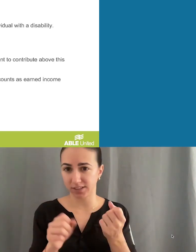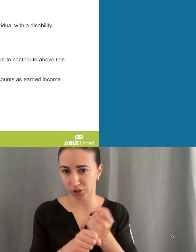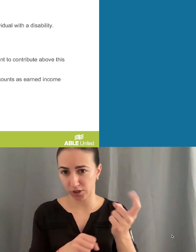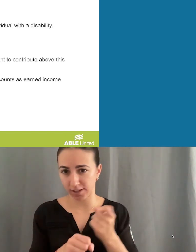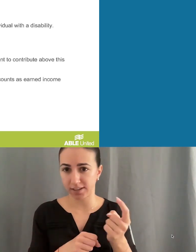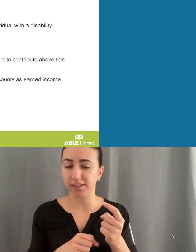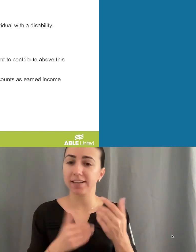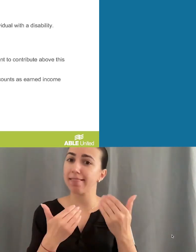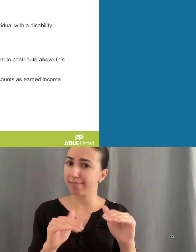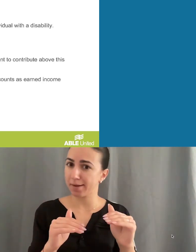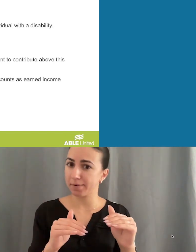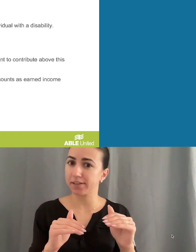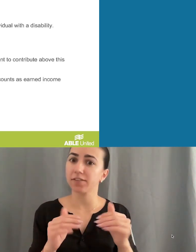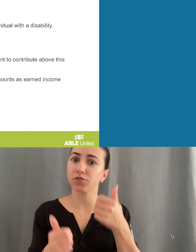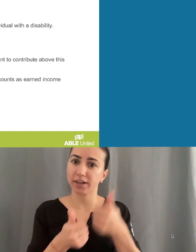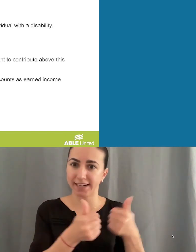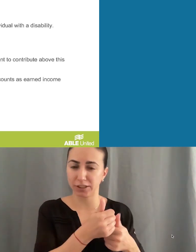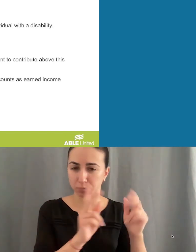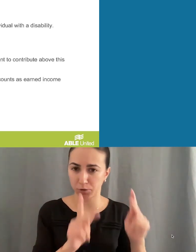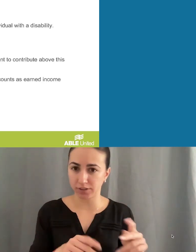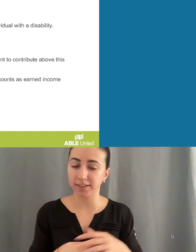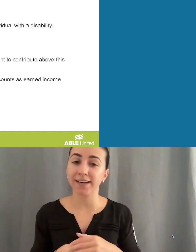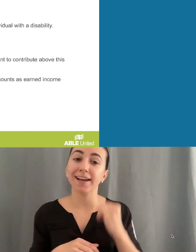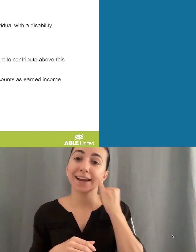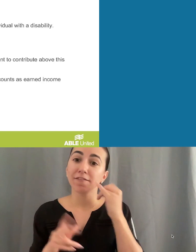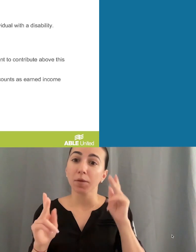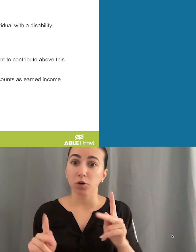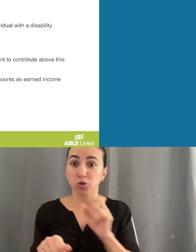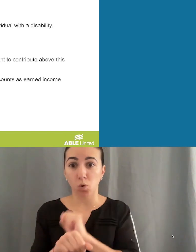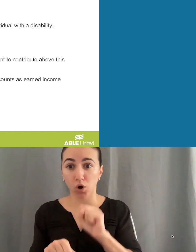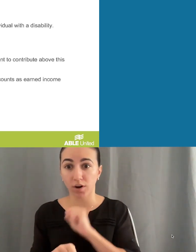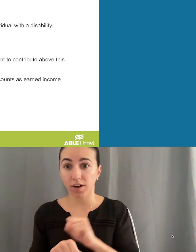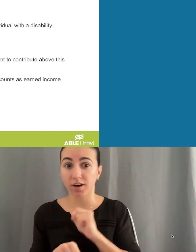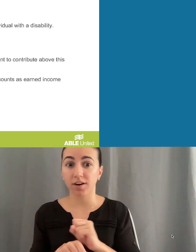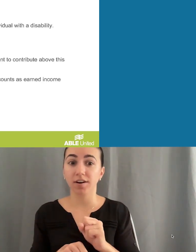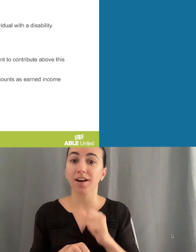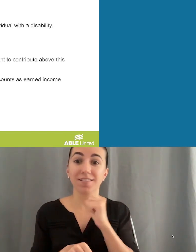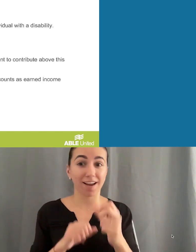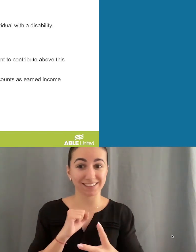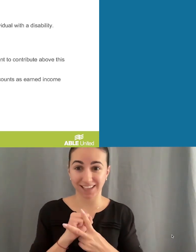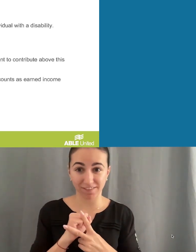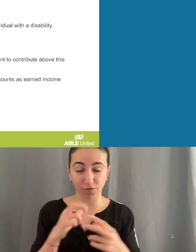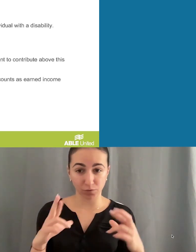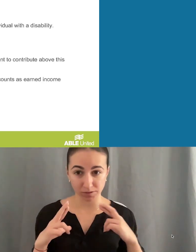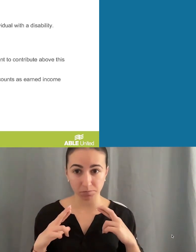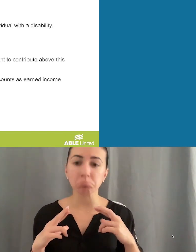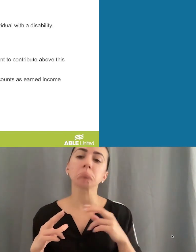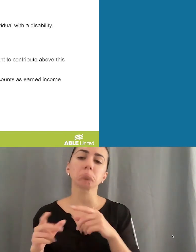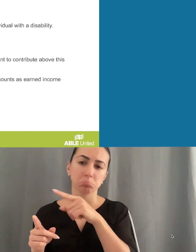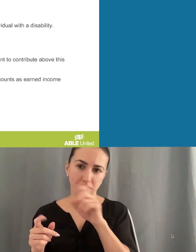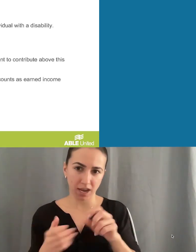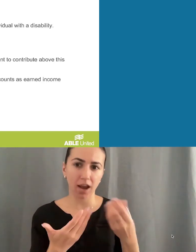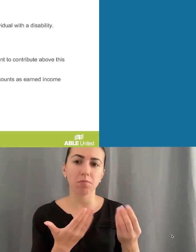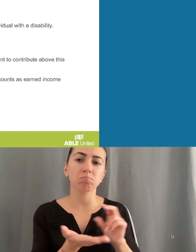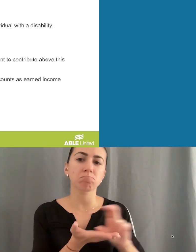all sources, so that's an aggregate amount. If the beneficiary is working and not saving for retirement, they can actually contribute above that